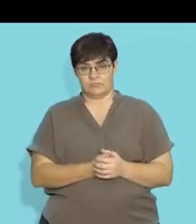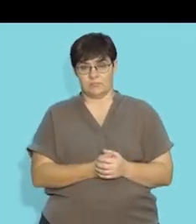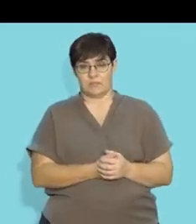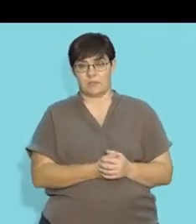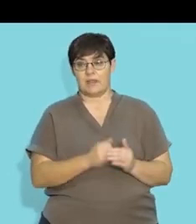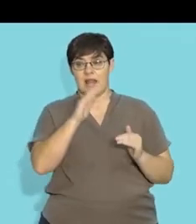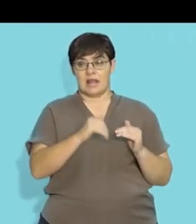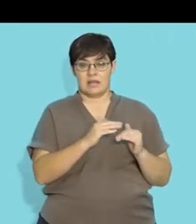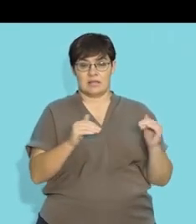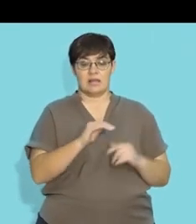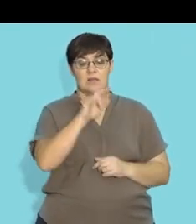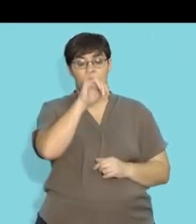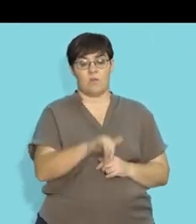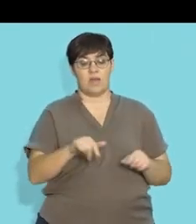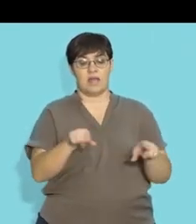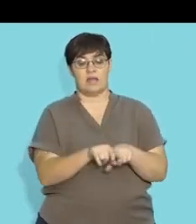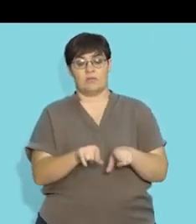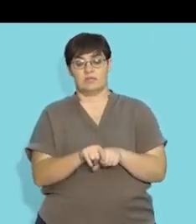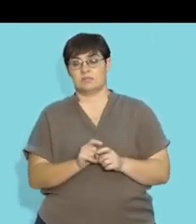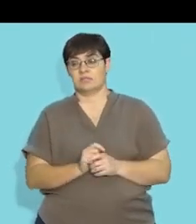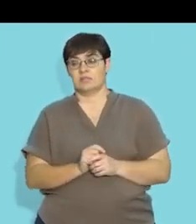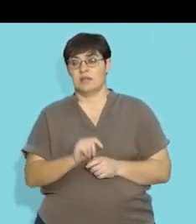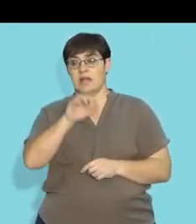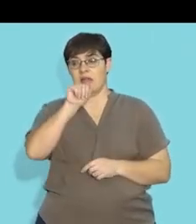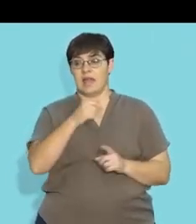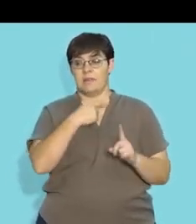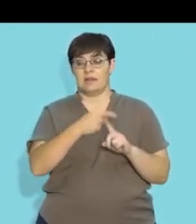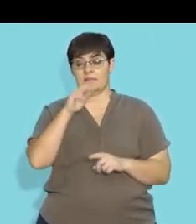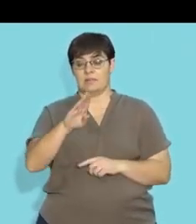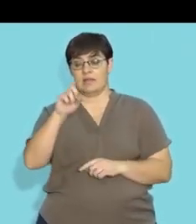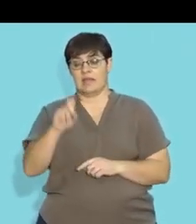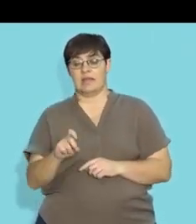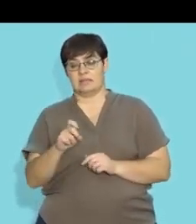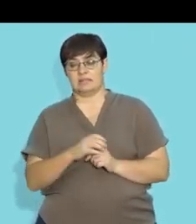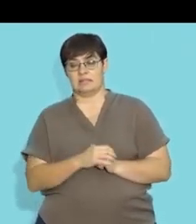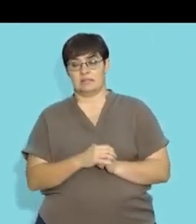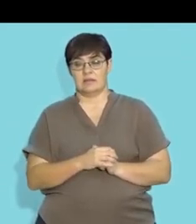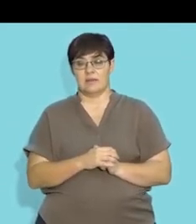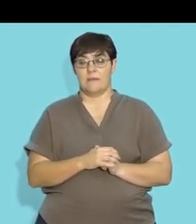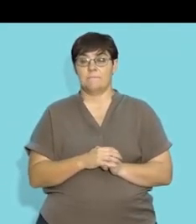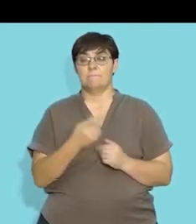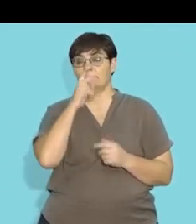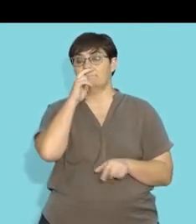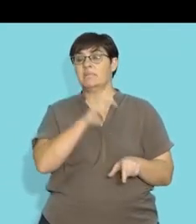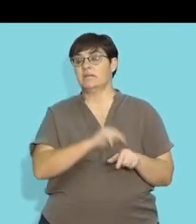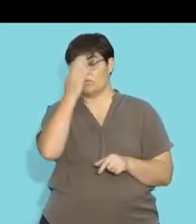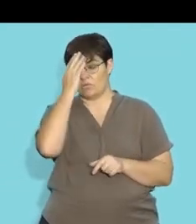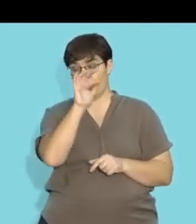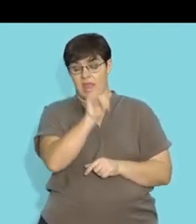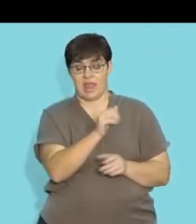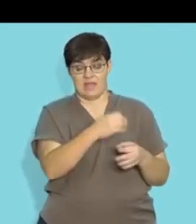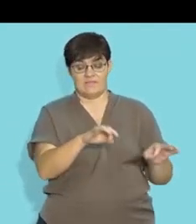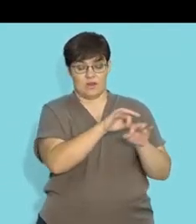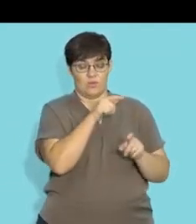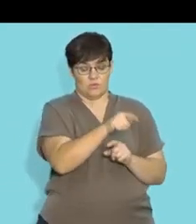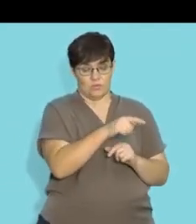the least square line is y is A plus B x. So what we need to know is